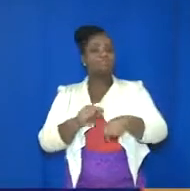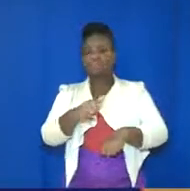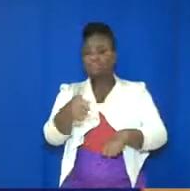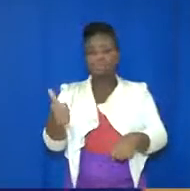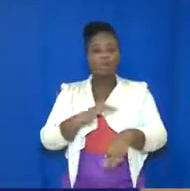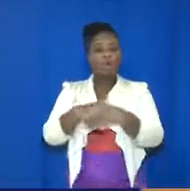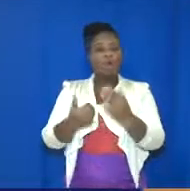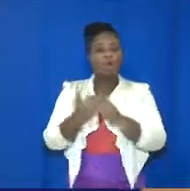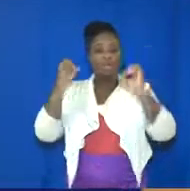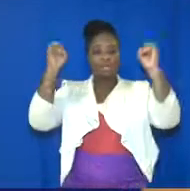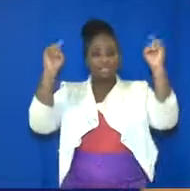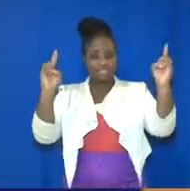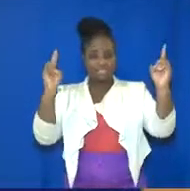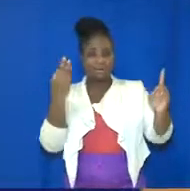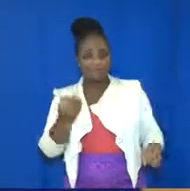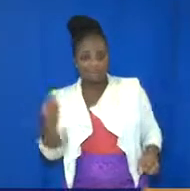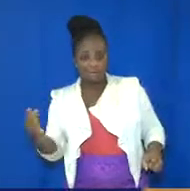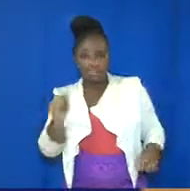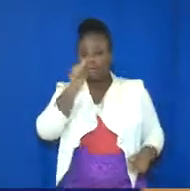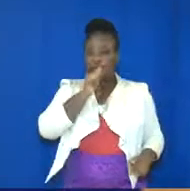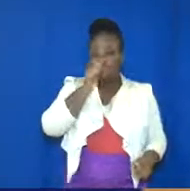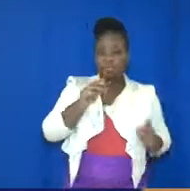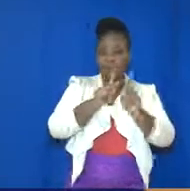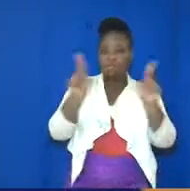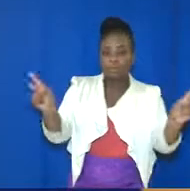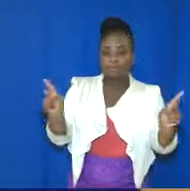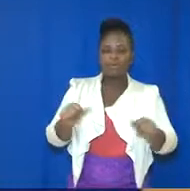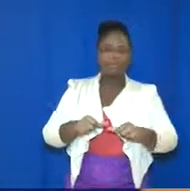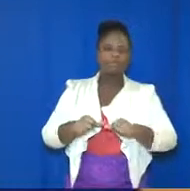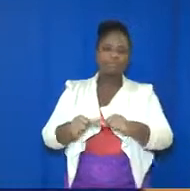events. All educational facilities, private and